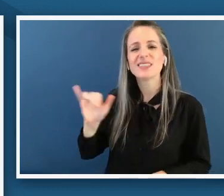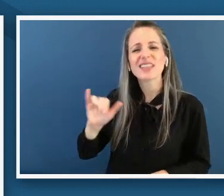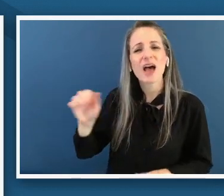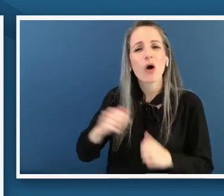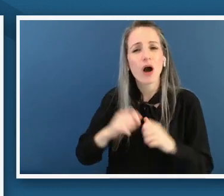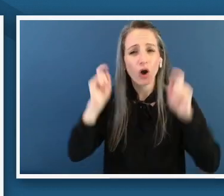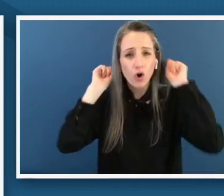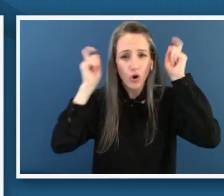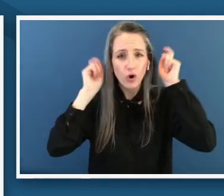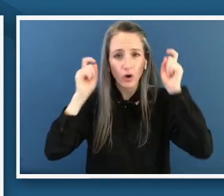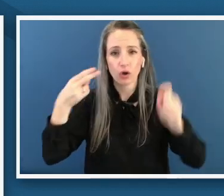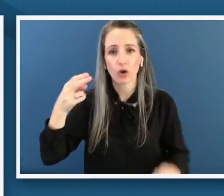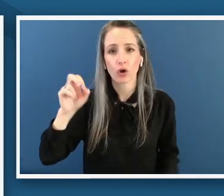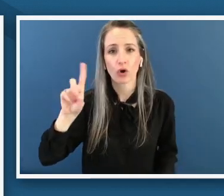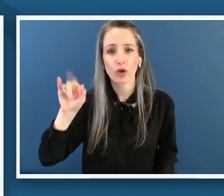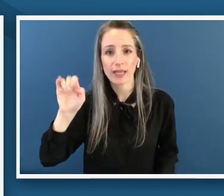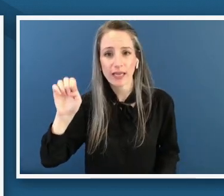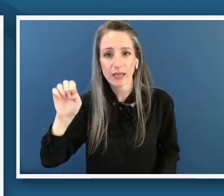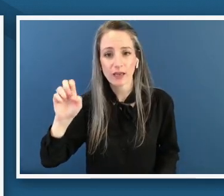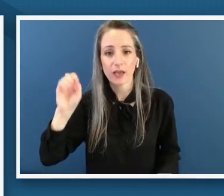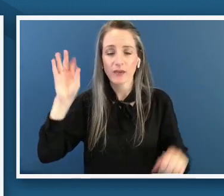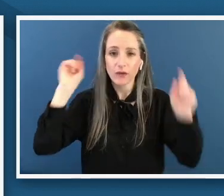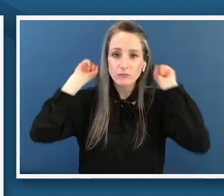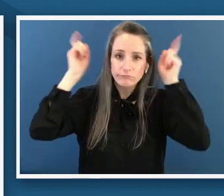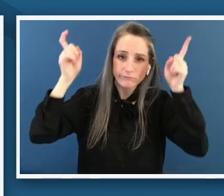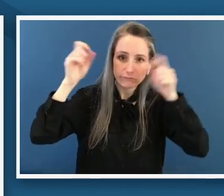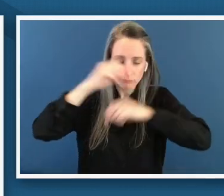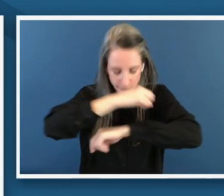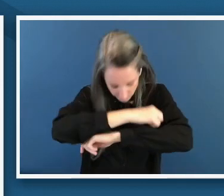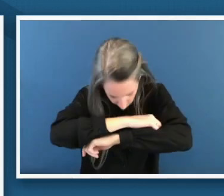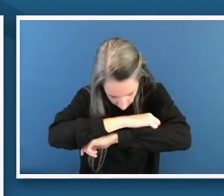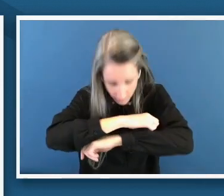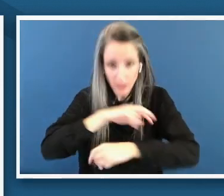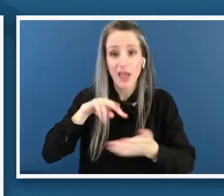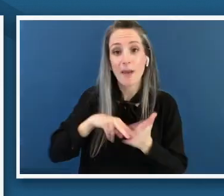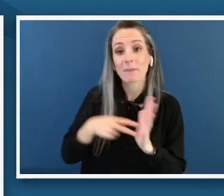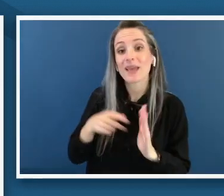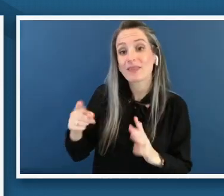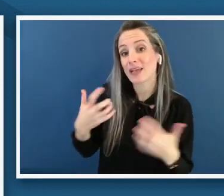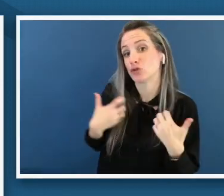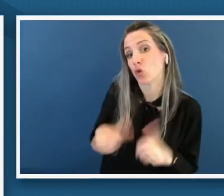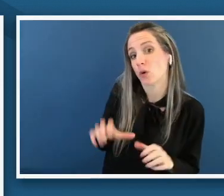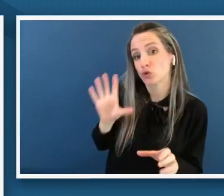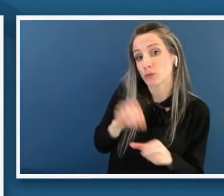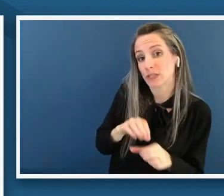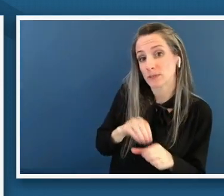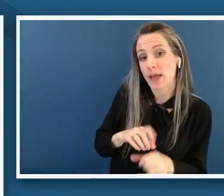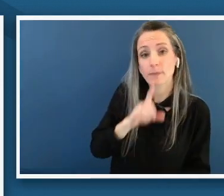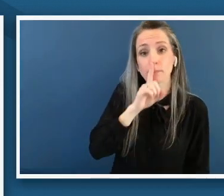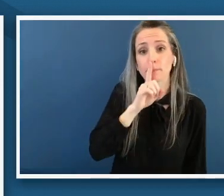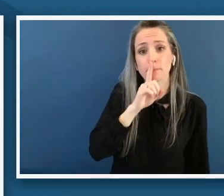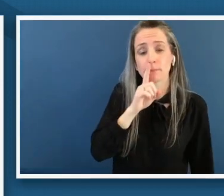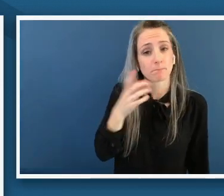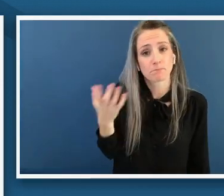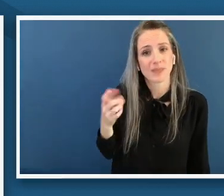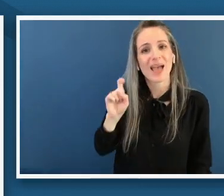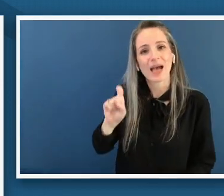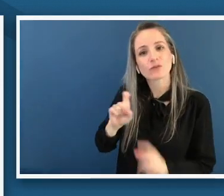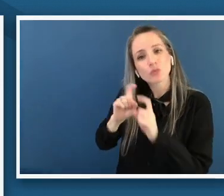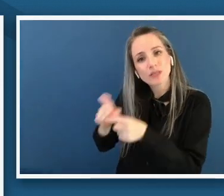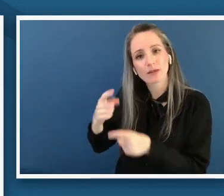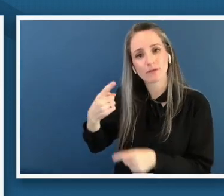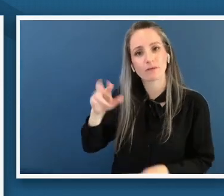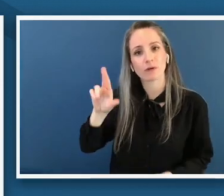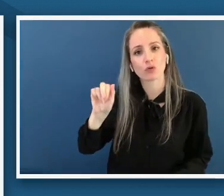hoodie and has his head down or her head down, that doesn't mean that they don't want to participate necessarily. you got to give them some grace. You got to give them some